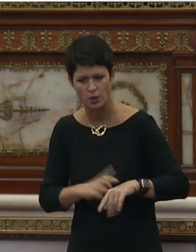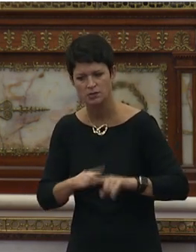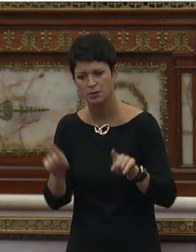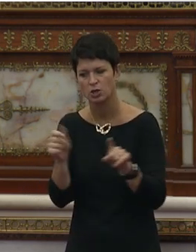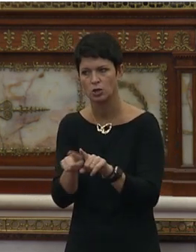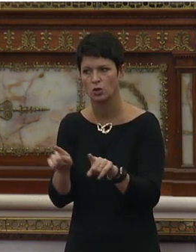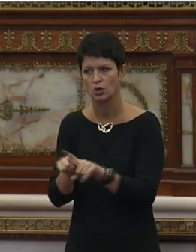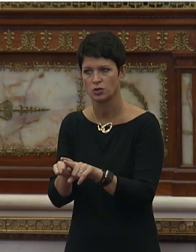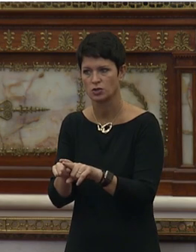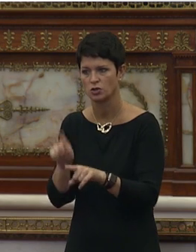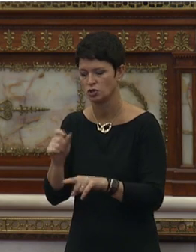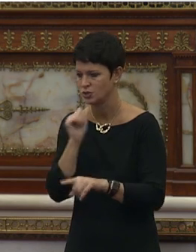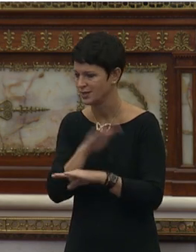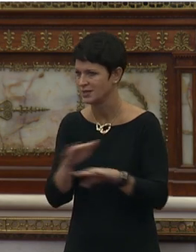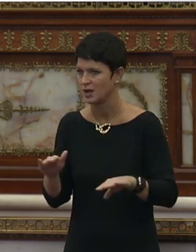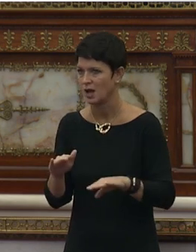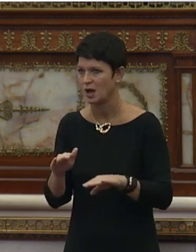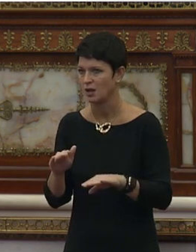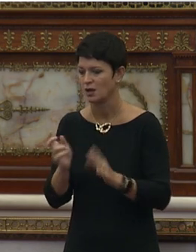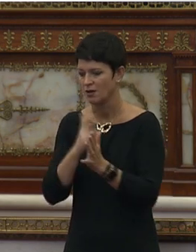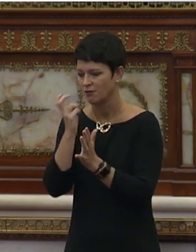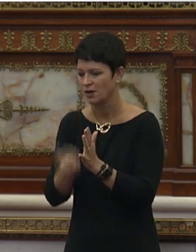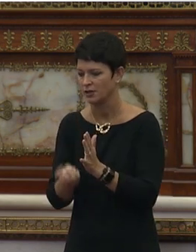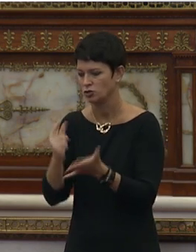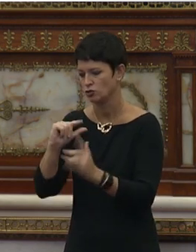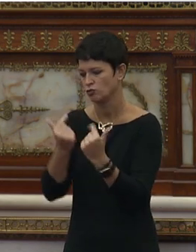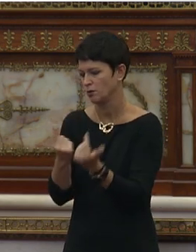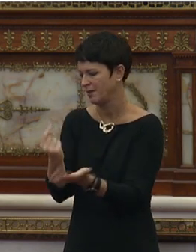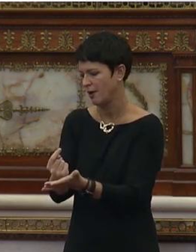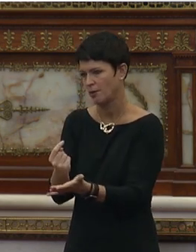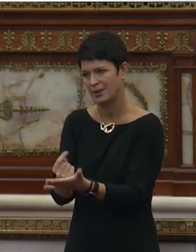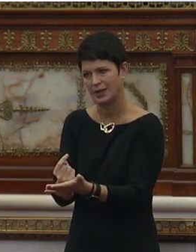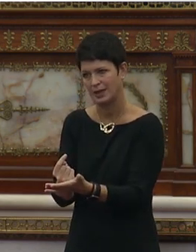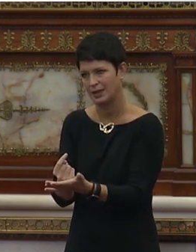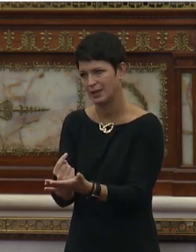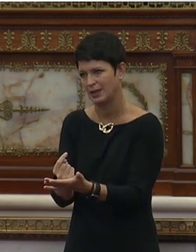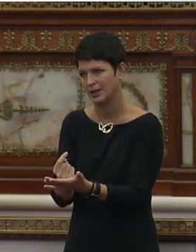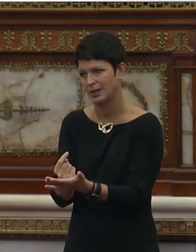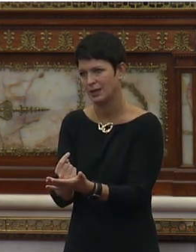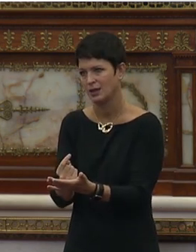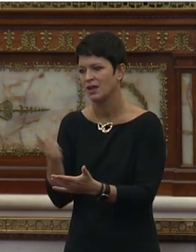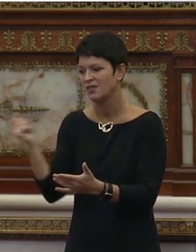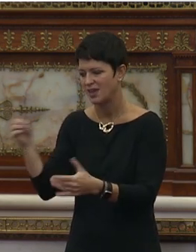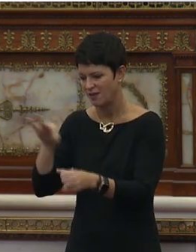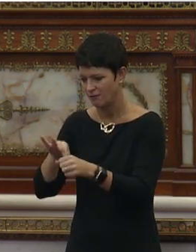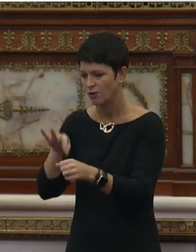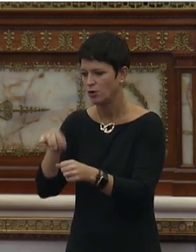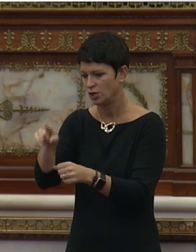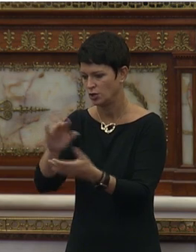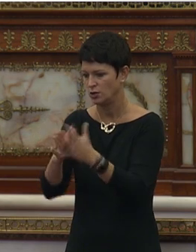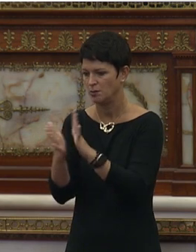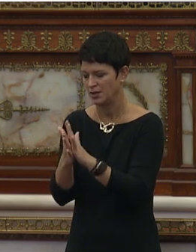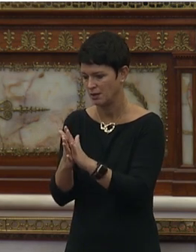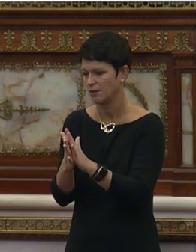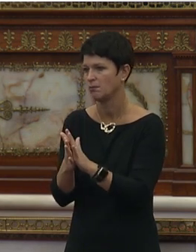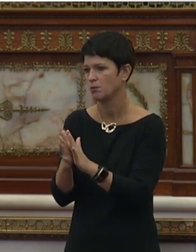also should not fall into group therapy. They voted you in